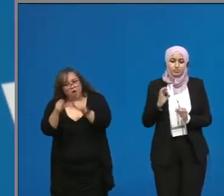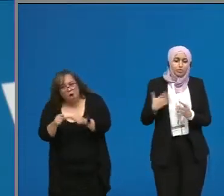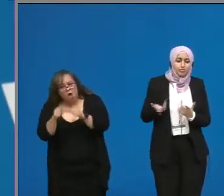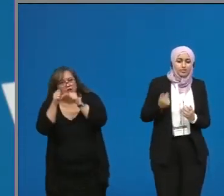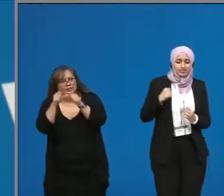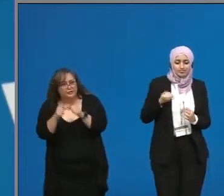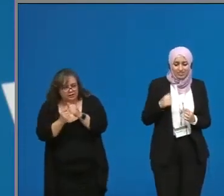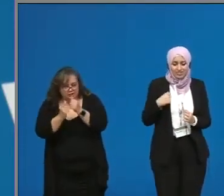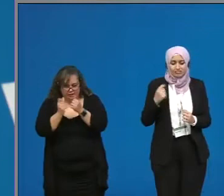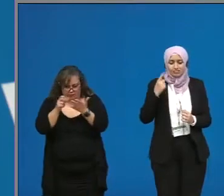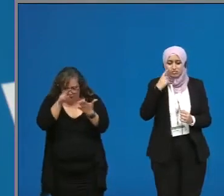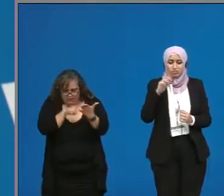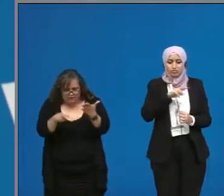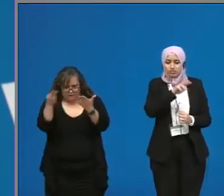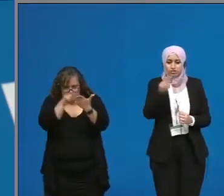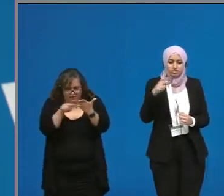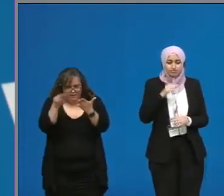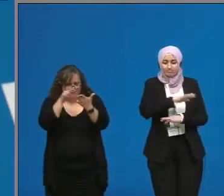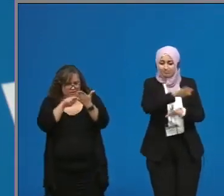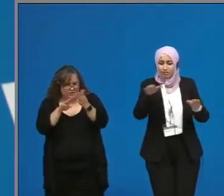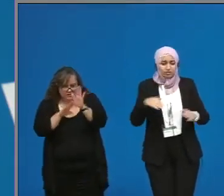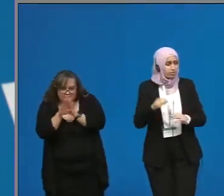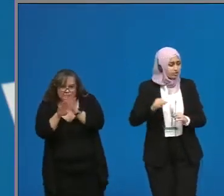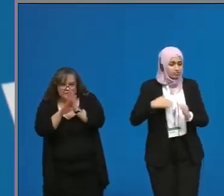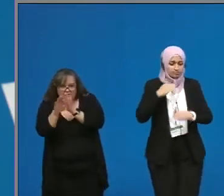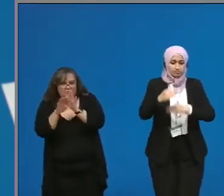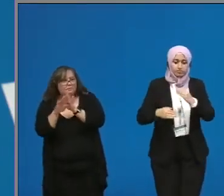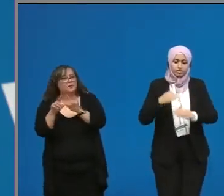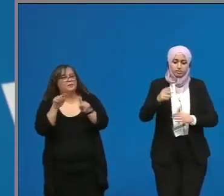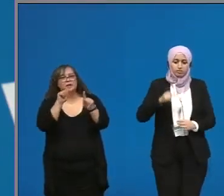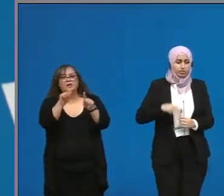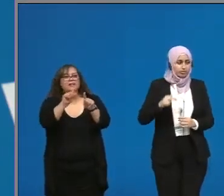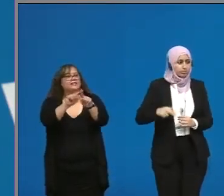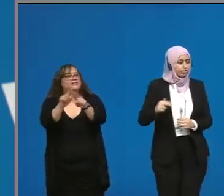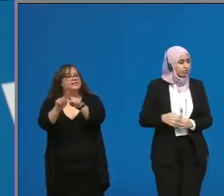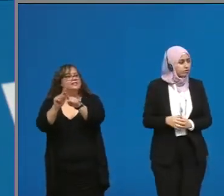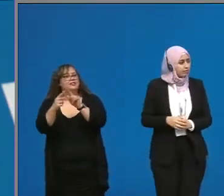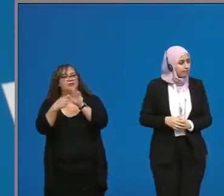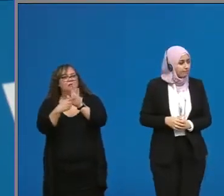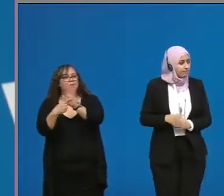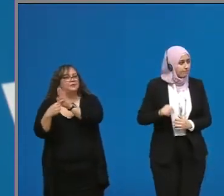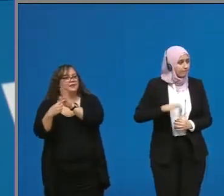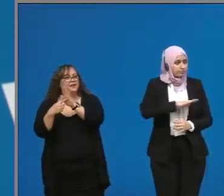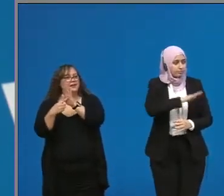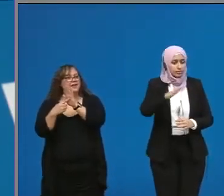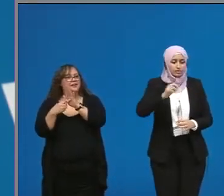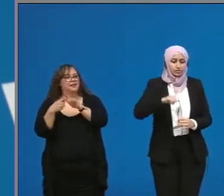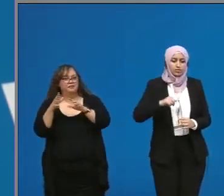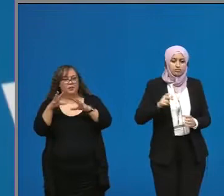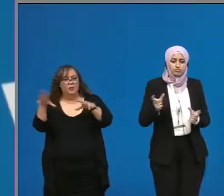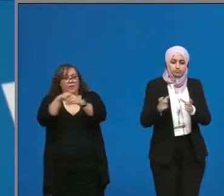developed by the different representatives of the deaf community in one place.